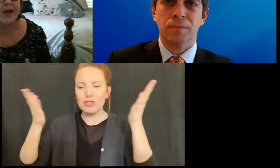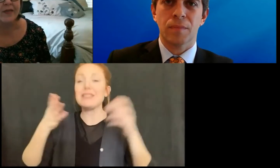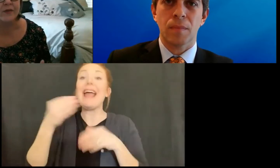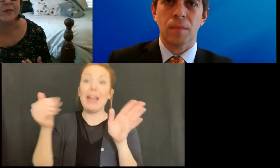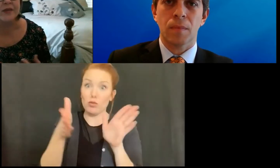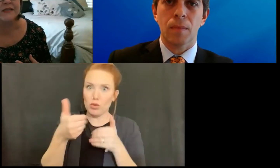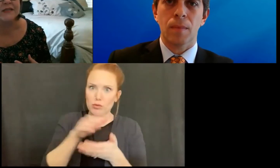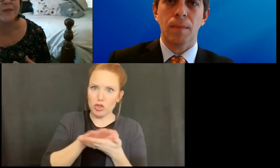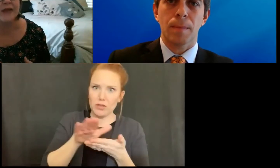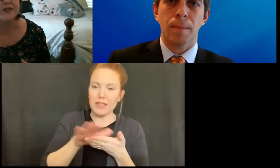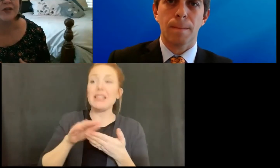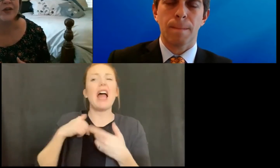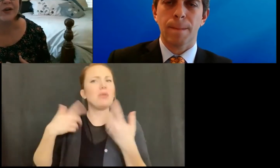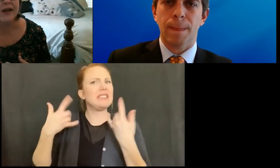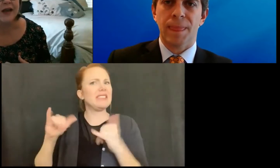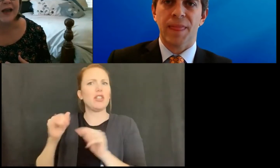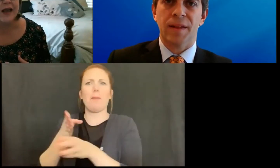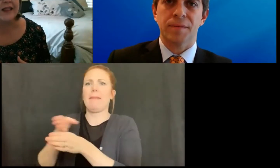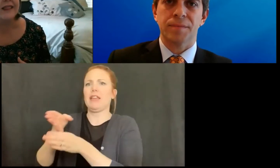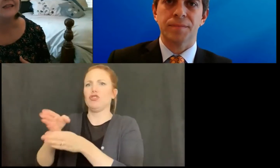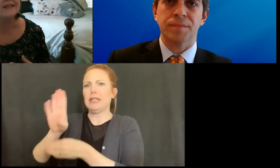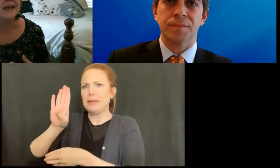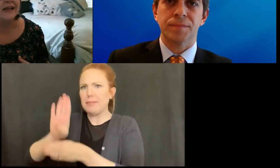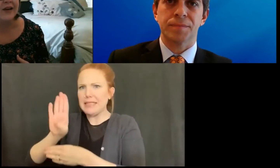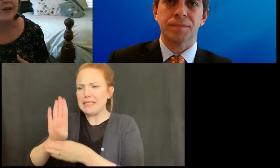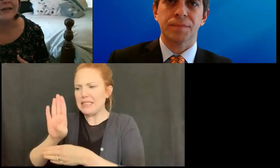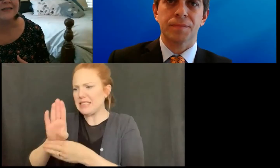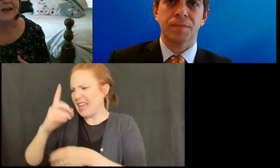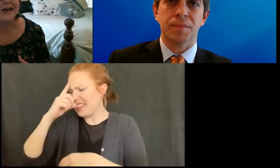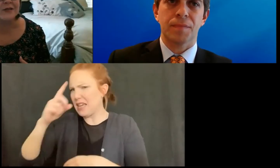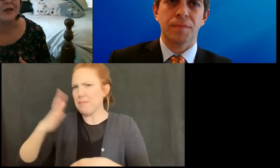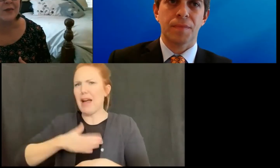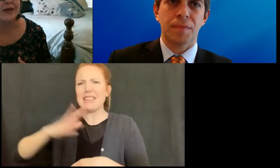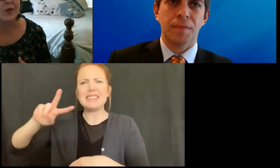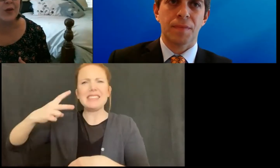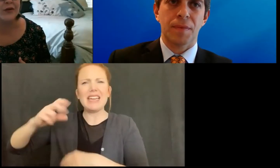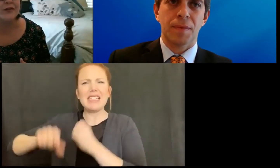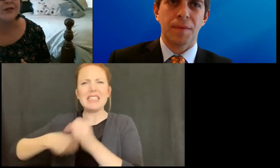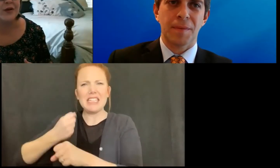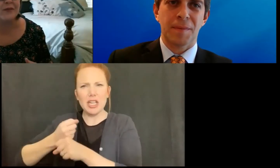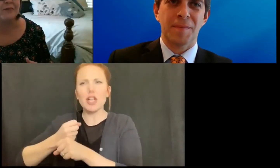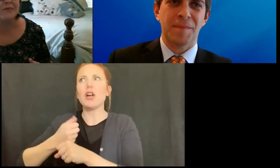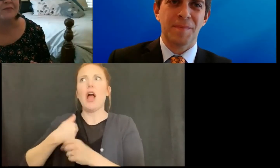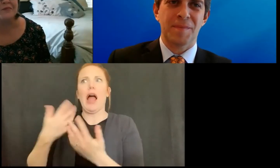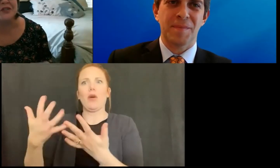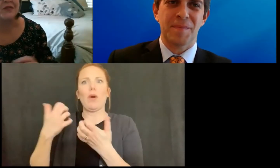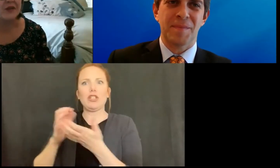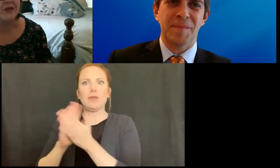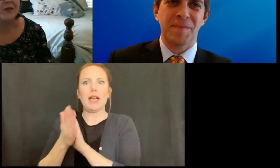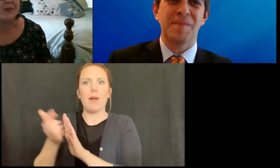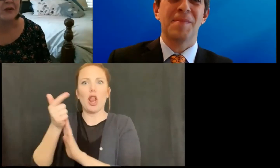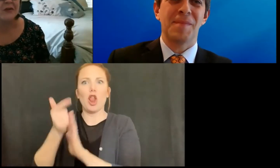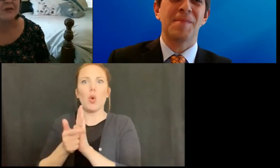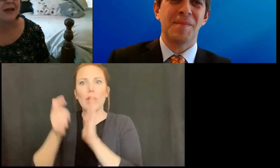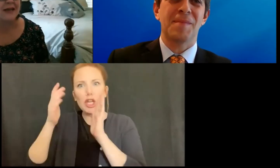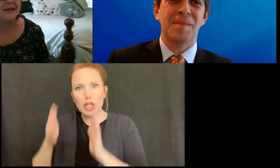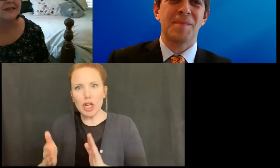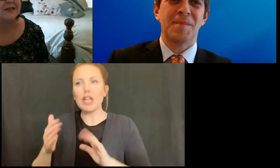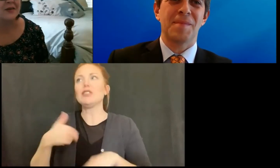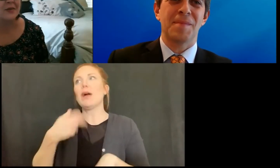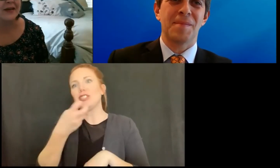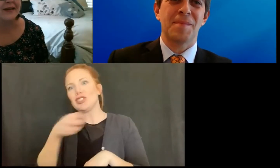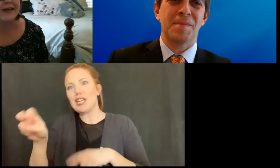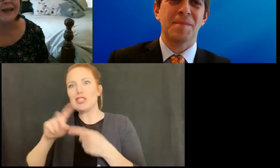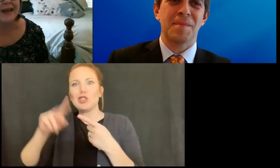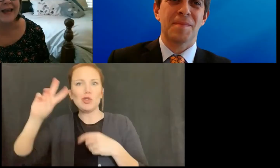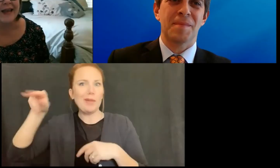career path. I was a business major. I think second year I decided I was going to be a lawyer. So I shifted over to political science a